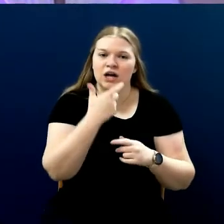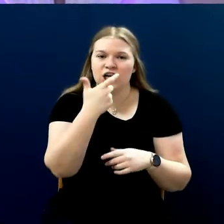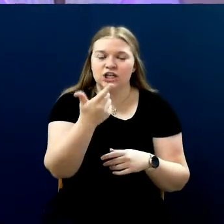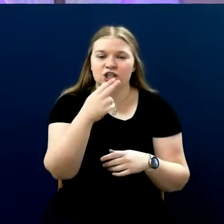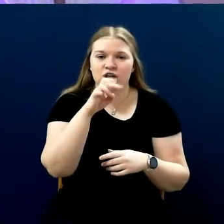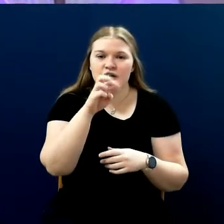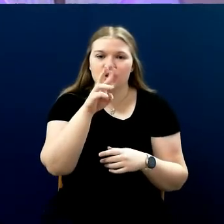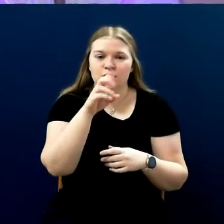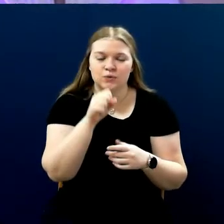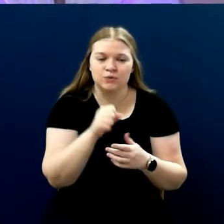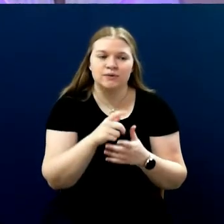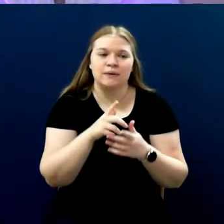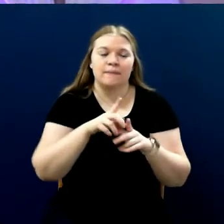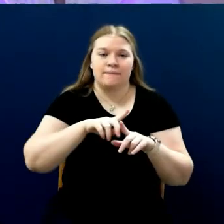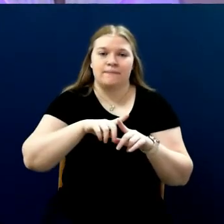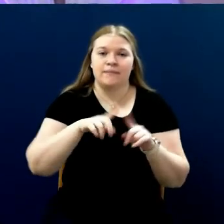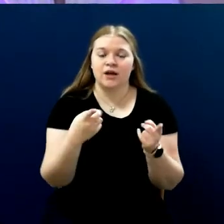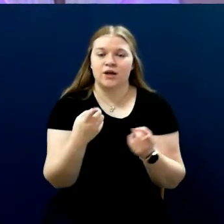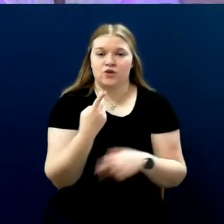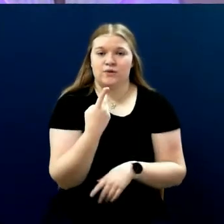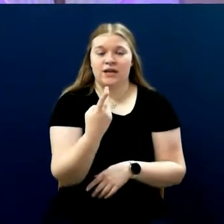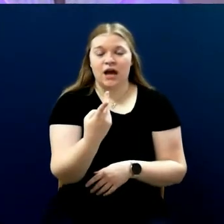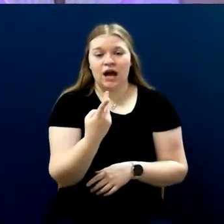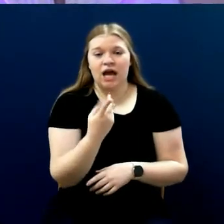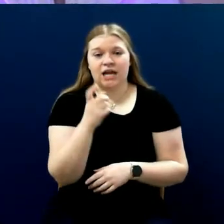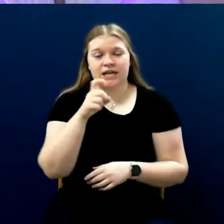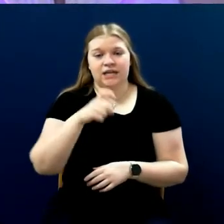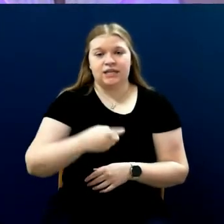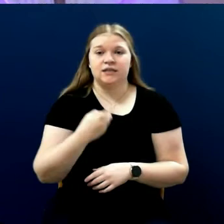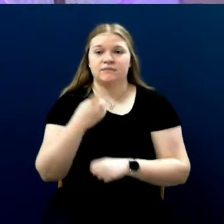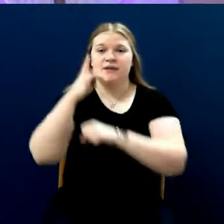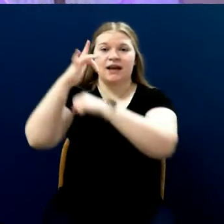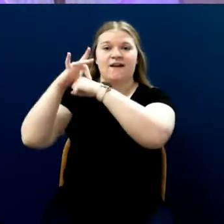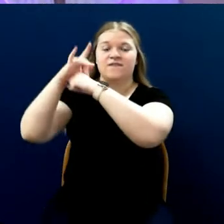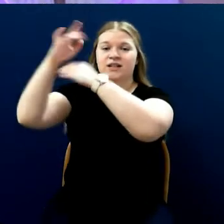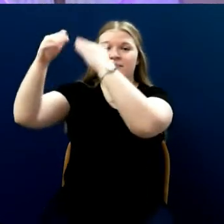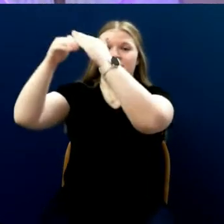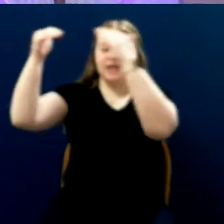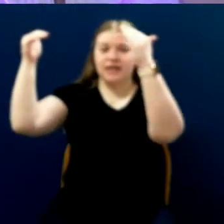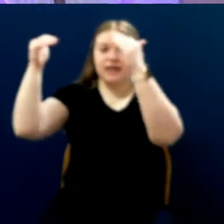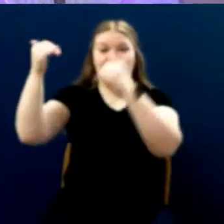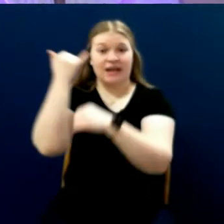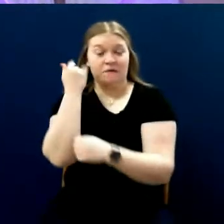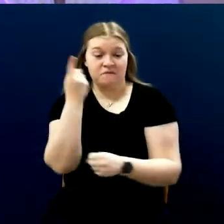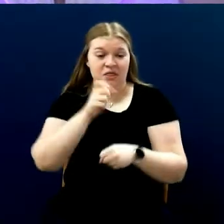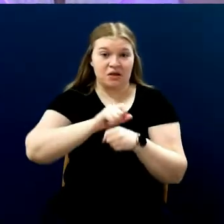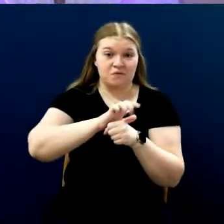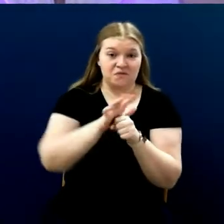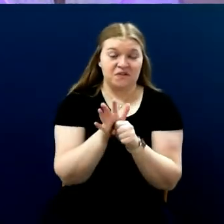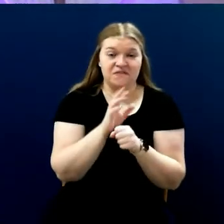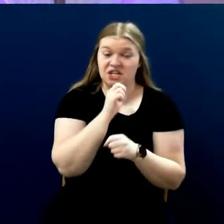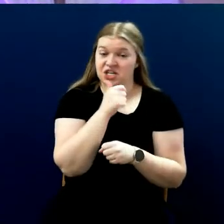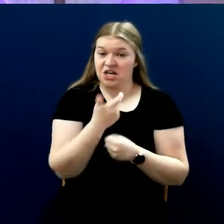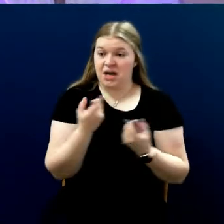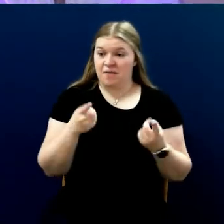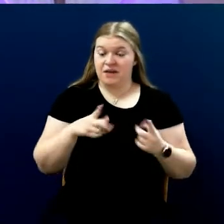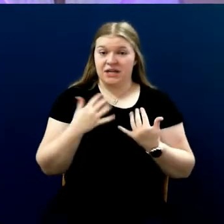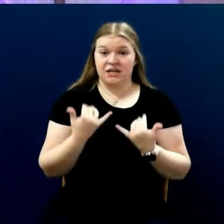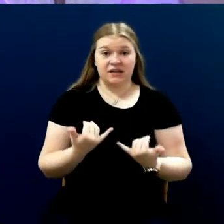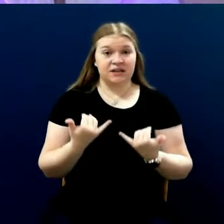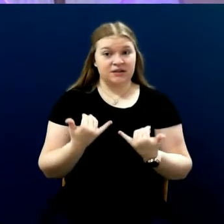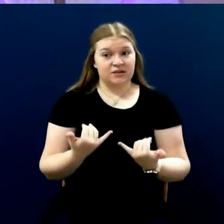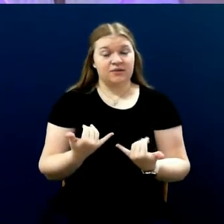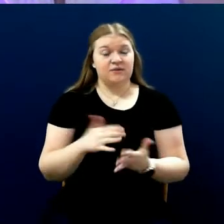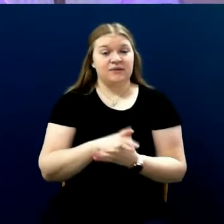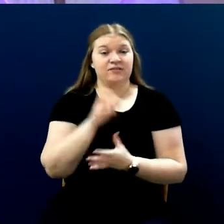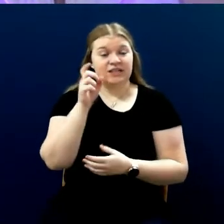saying you and I need to be heavenly minded. And if the coronavirus wasn't happening, we would still